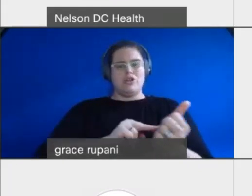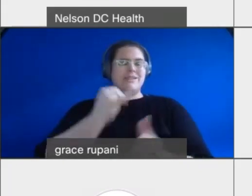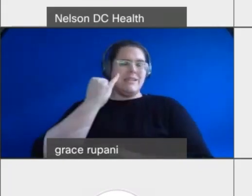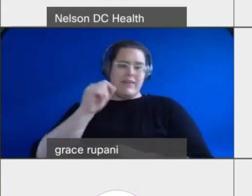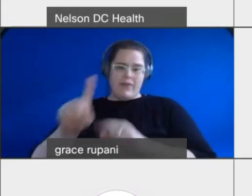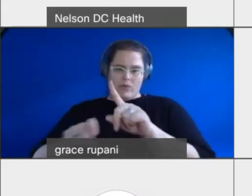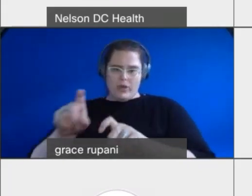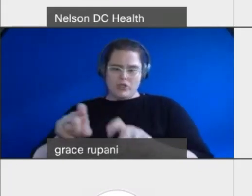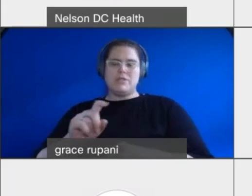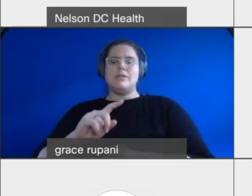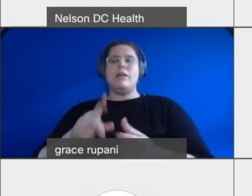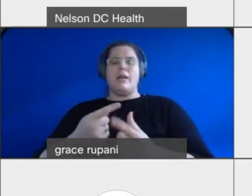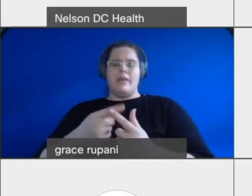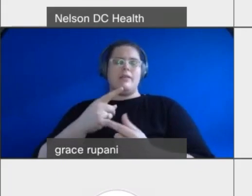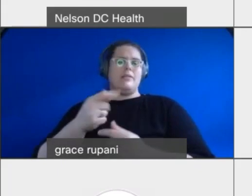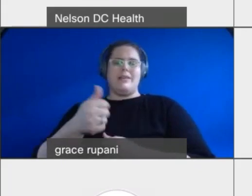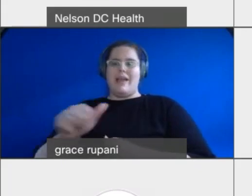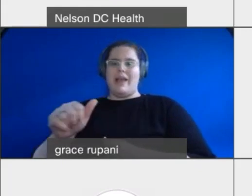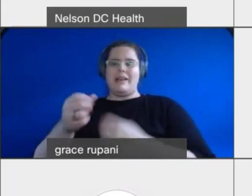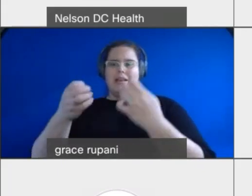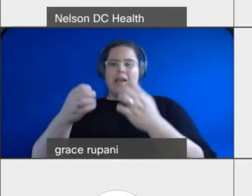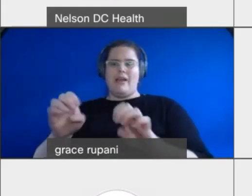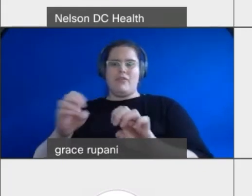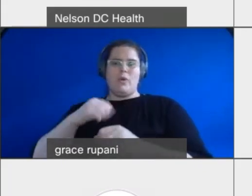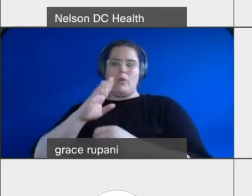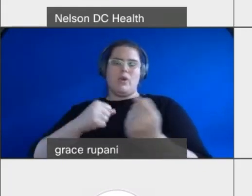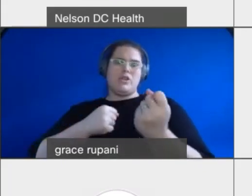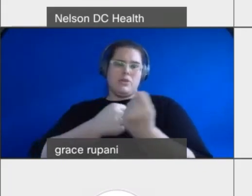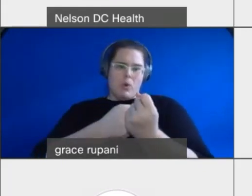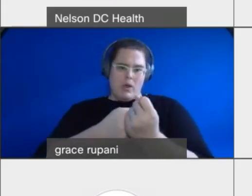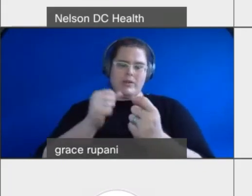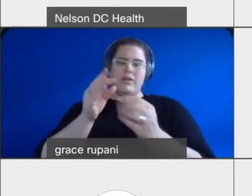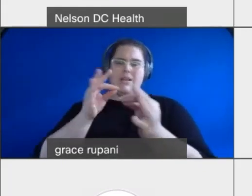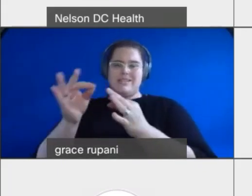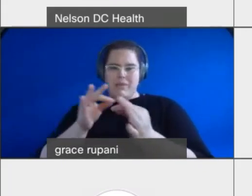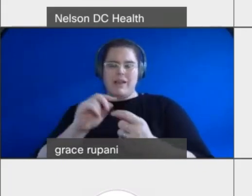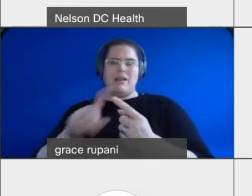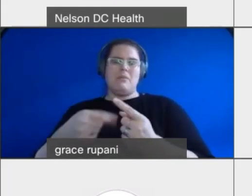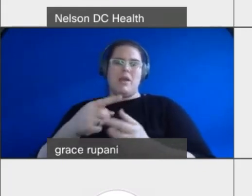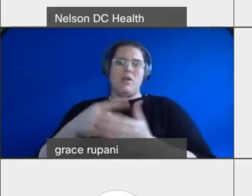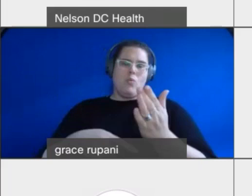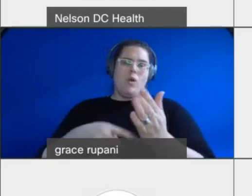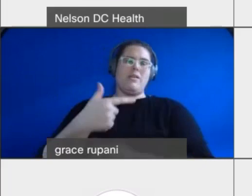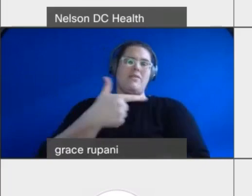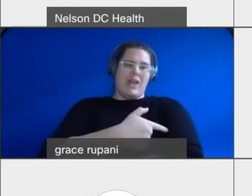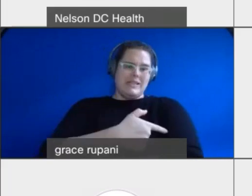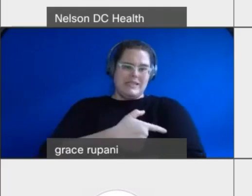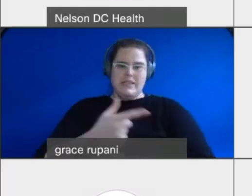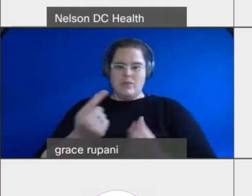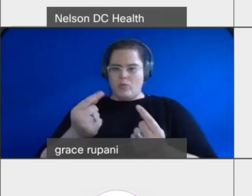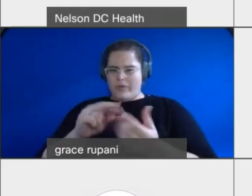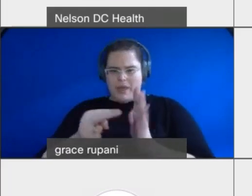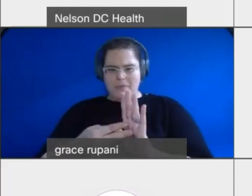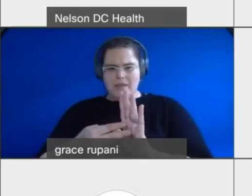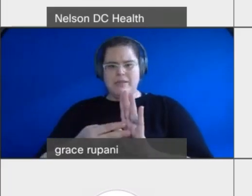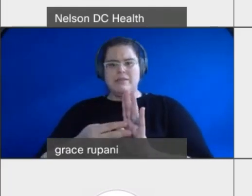would support any effort in terms of explaining to you what the vaccine is, what to expect. It's very